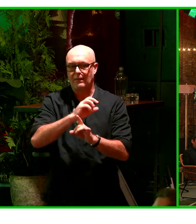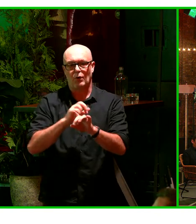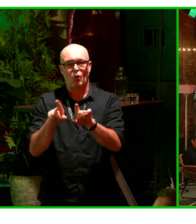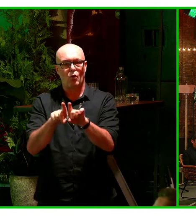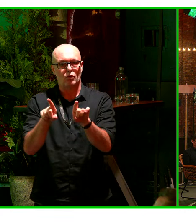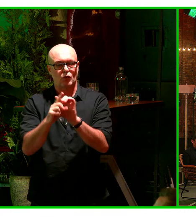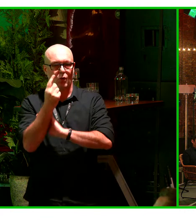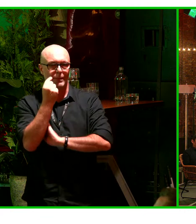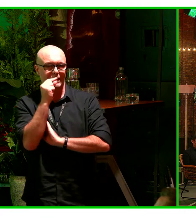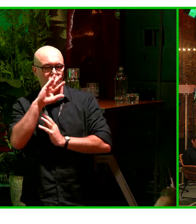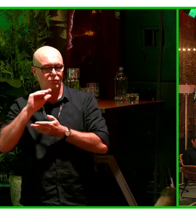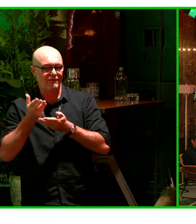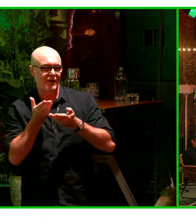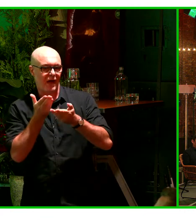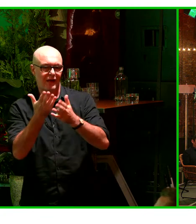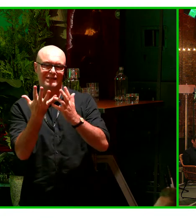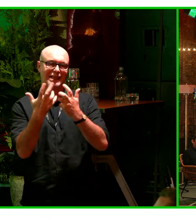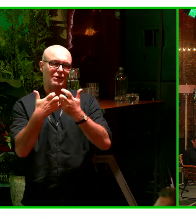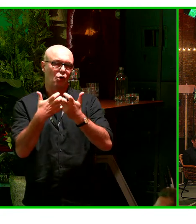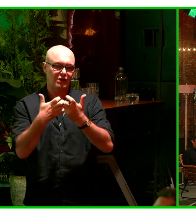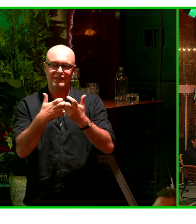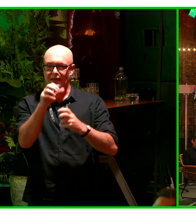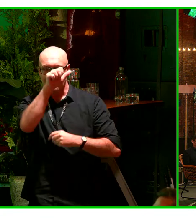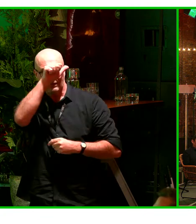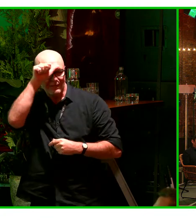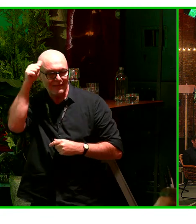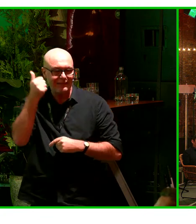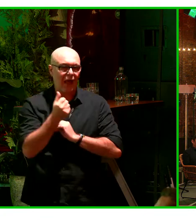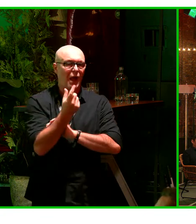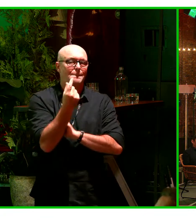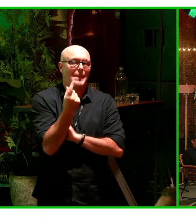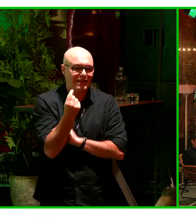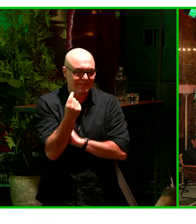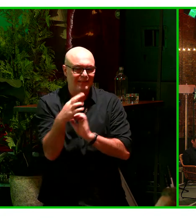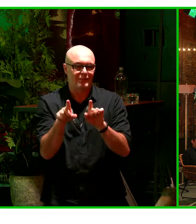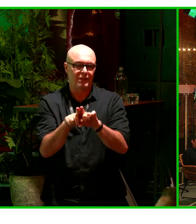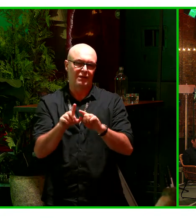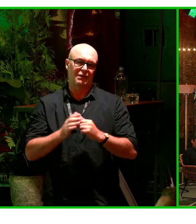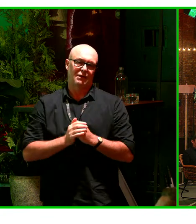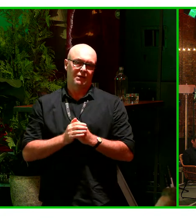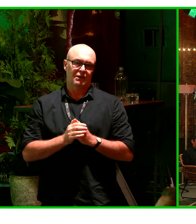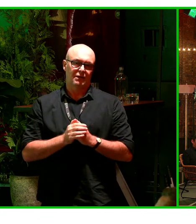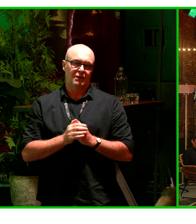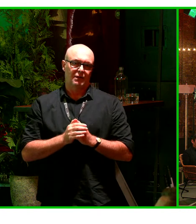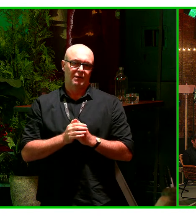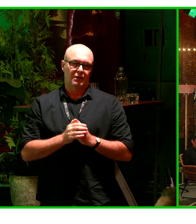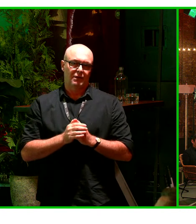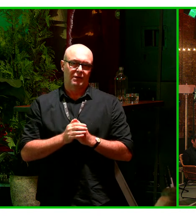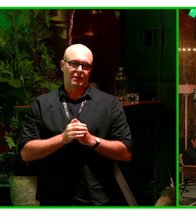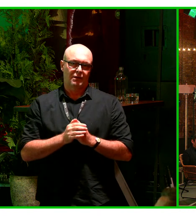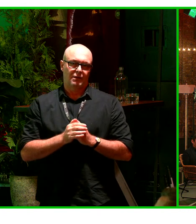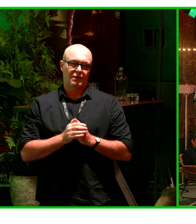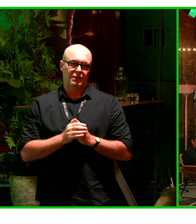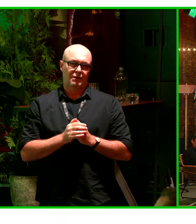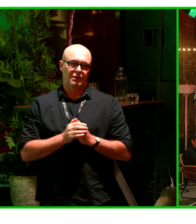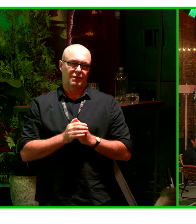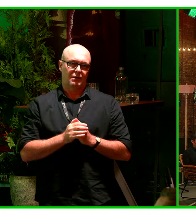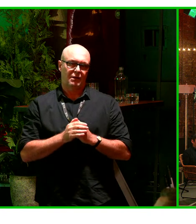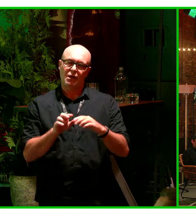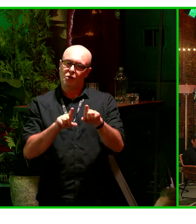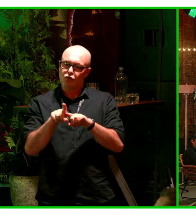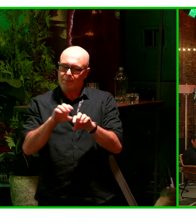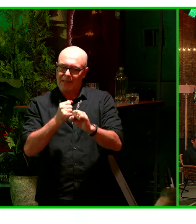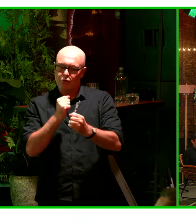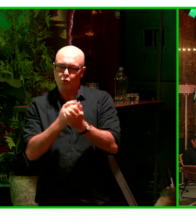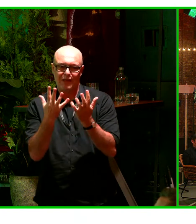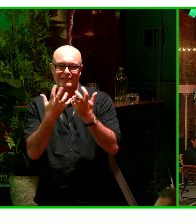to provide the technology, the expertise and the capacity as well for the deployment of energy and low carbon technologies.